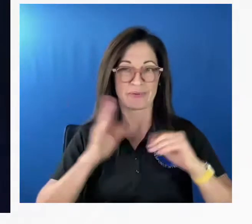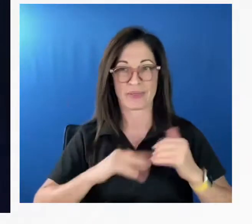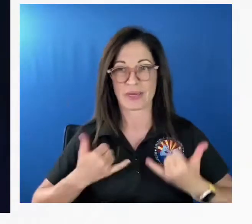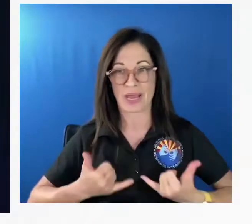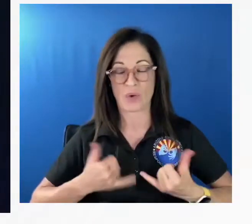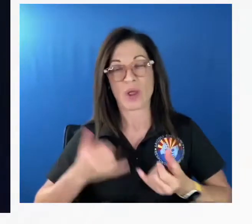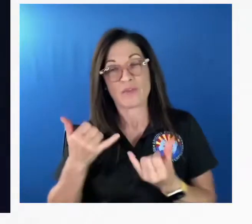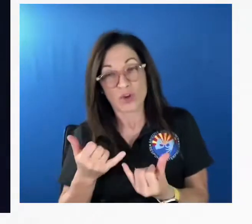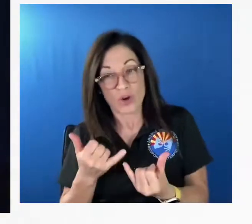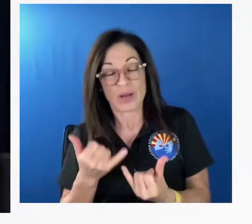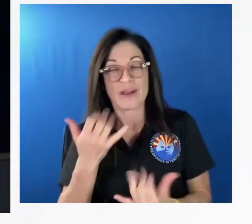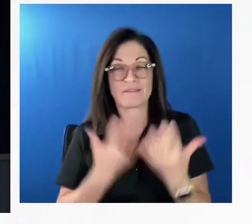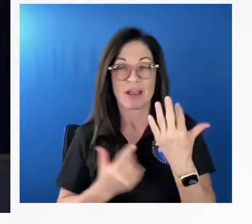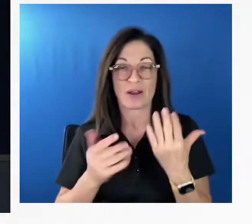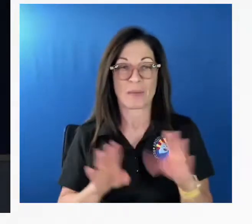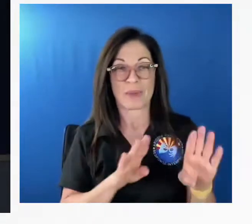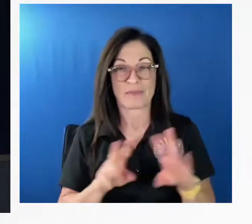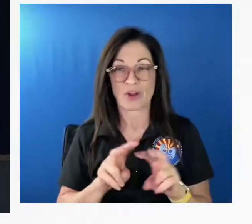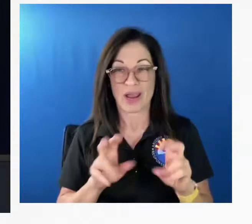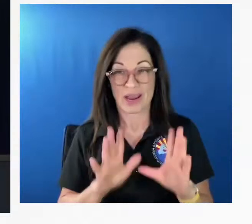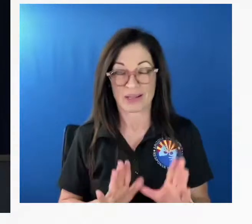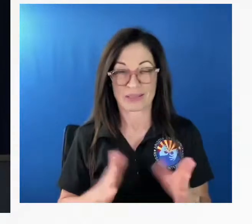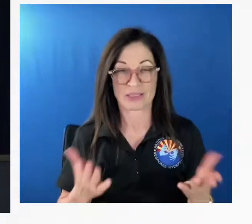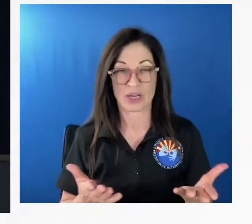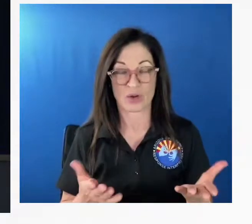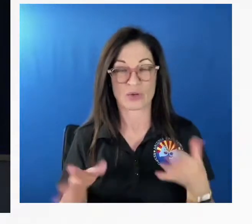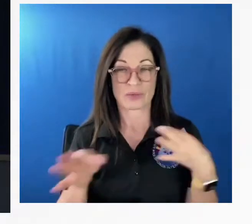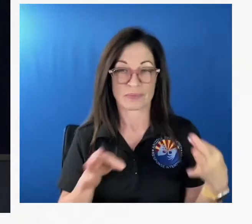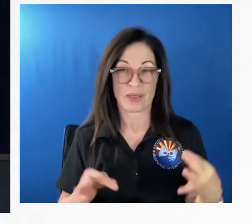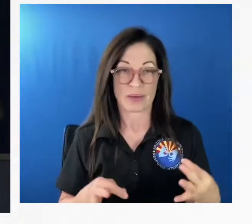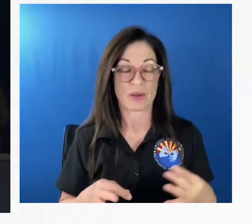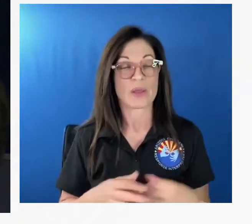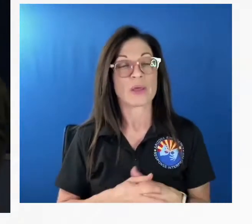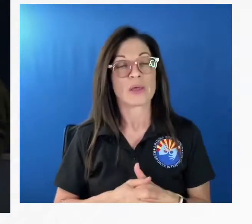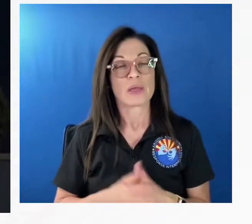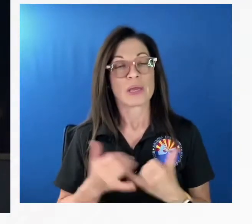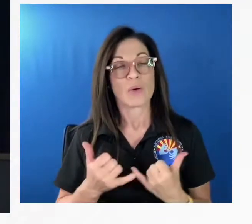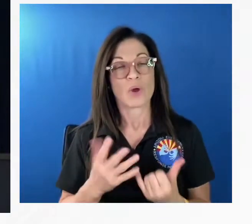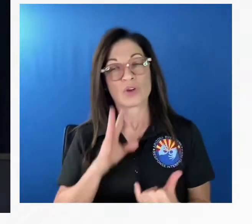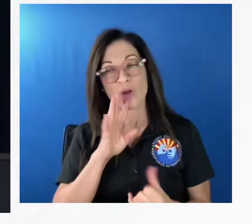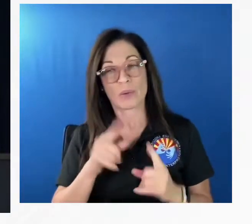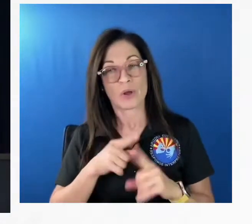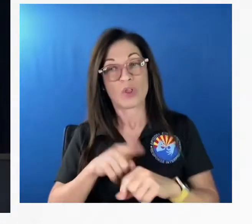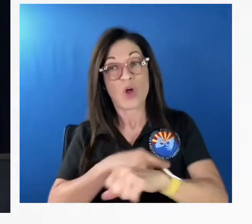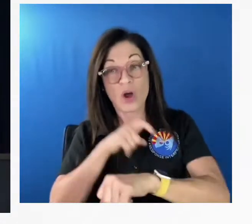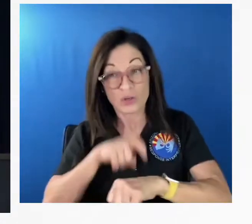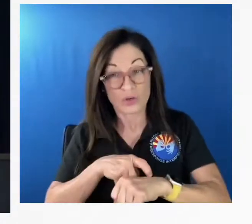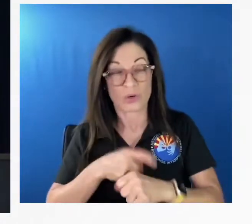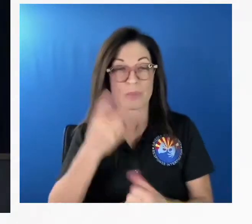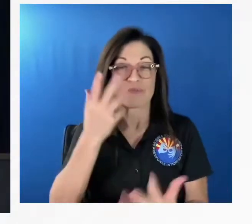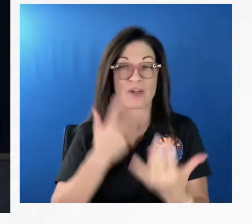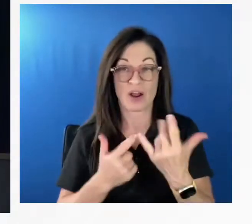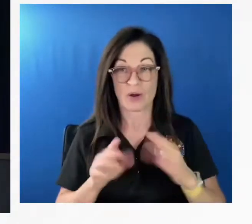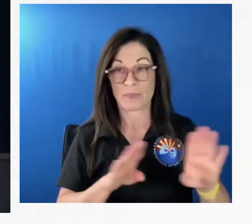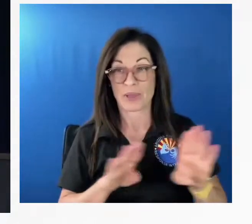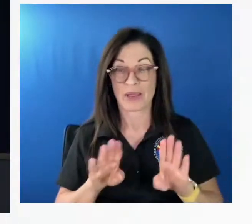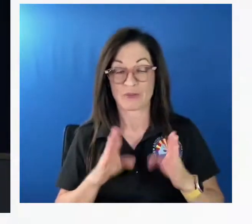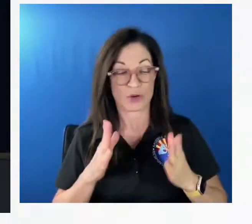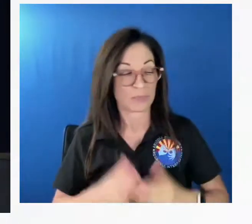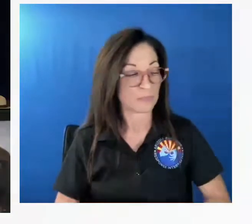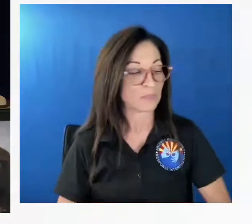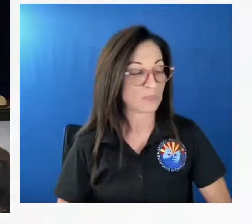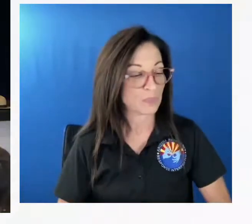analyst up here to talk to you. With where we are now, we'd like to talk about some long-term fire behavior with Rita Clipperton.